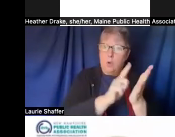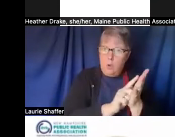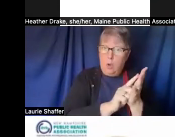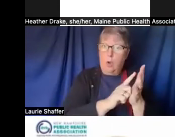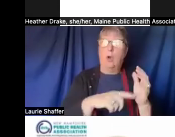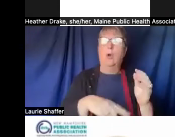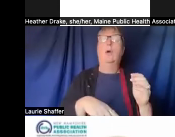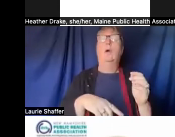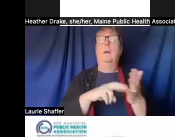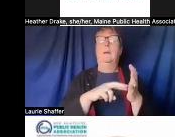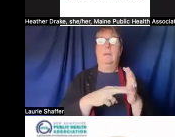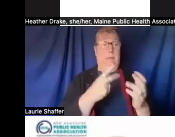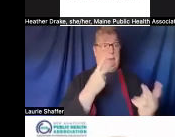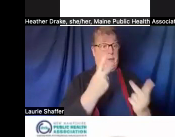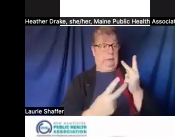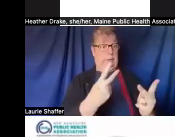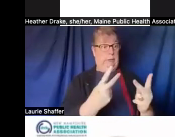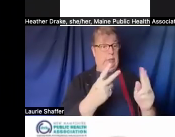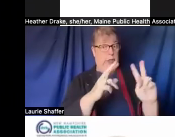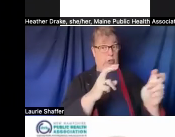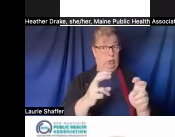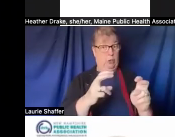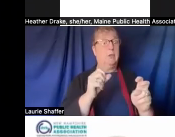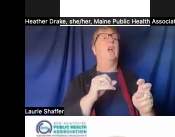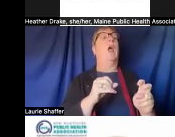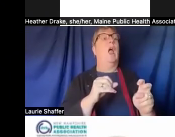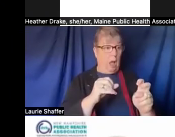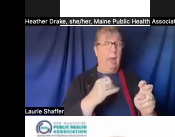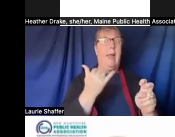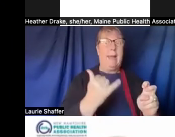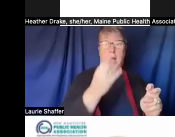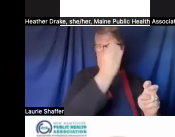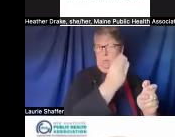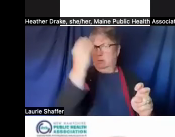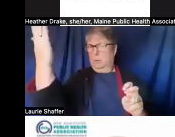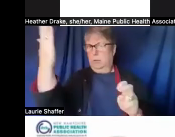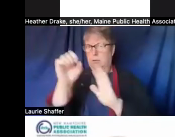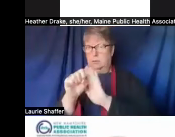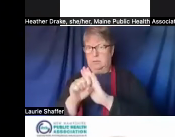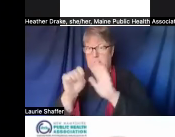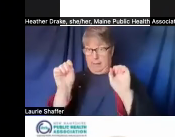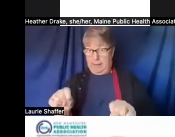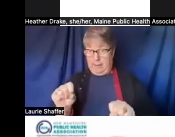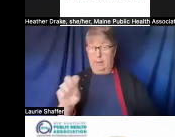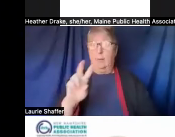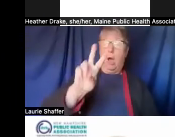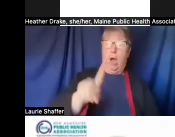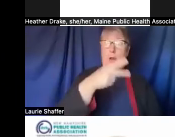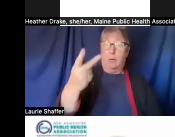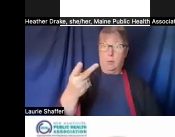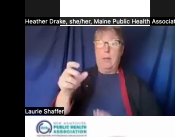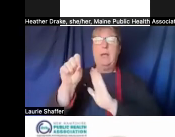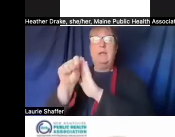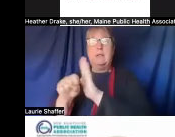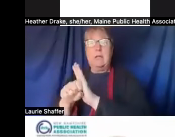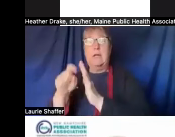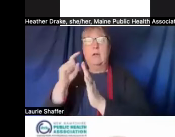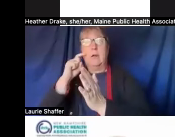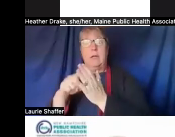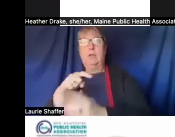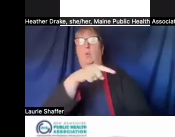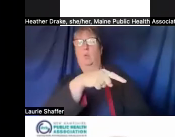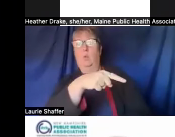report issues that they see to the state that the state may not be aware of. Conversely, the state recognizes that they're an important local